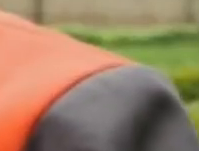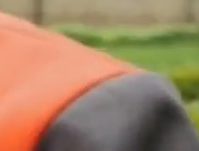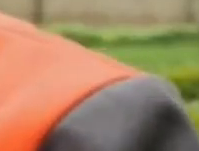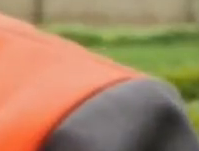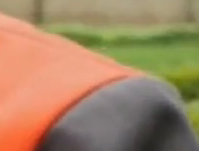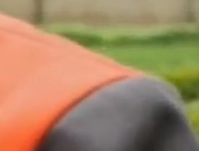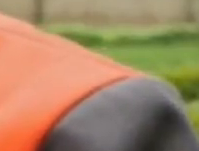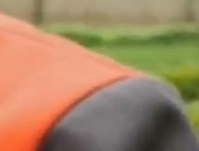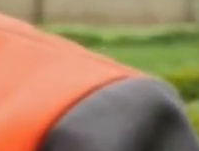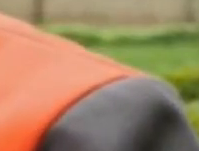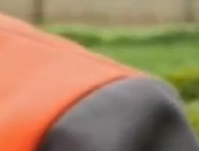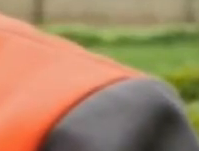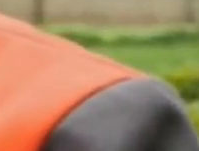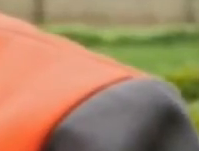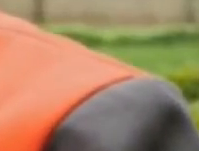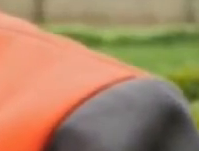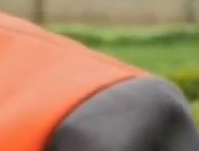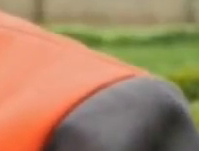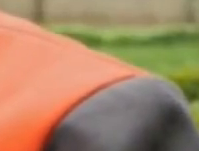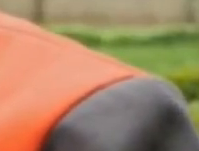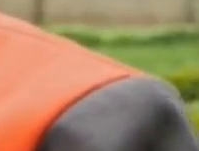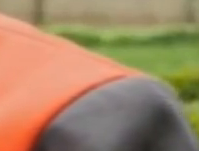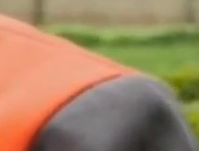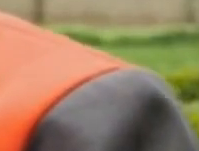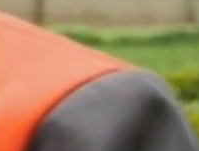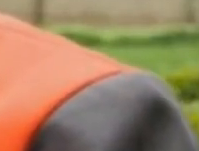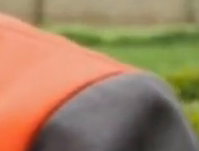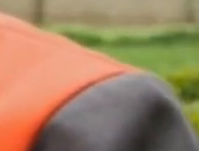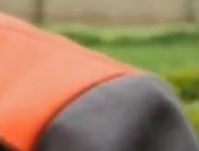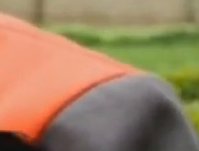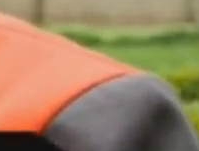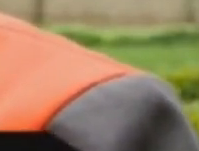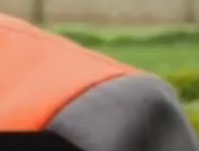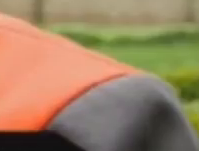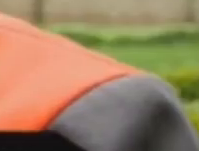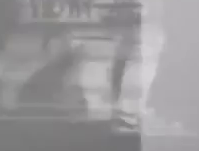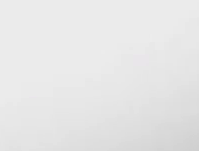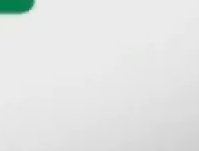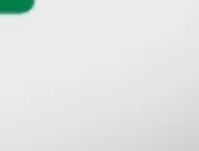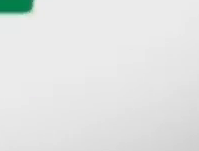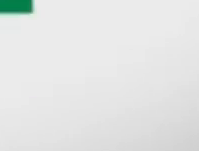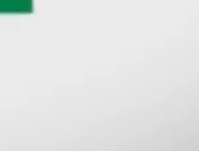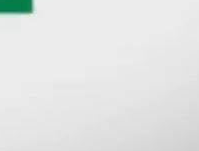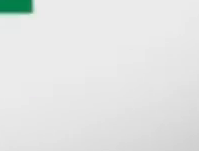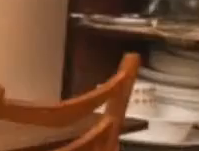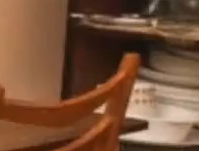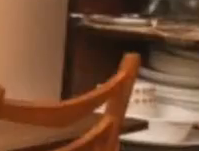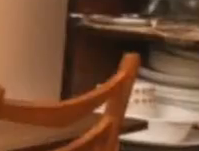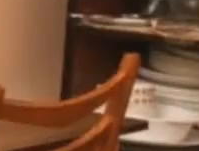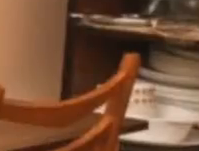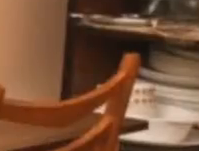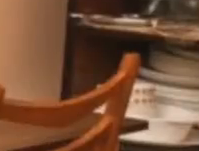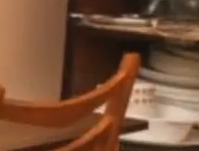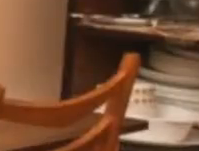got a sponsorship deal from South Korea. Then I went to do my internship in South Korea for 1 year.